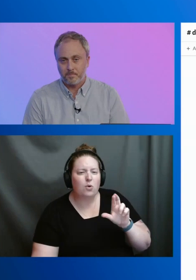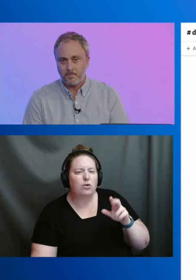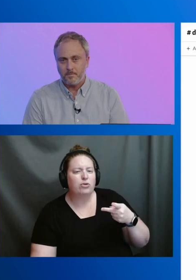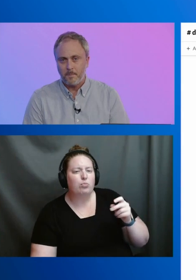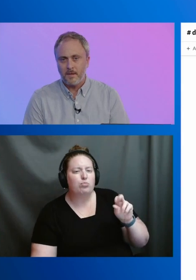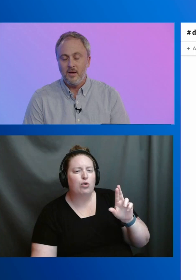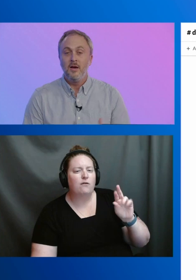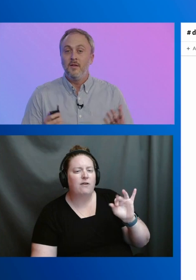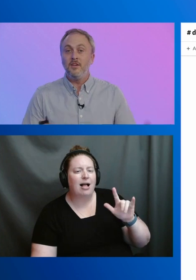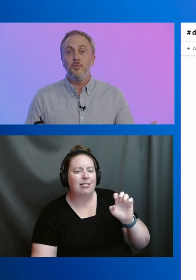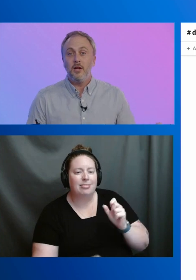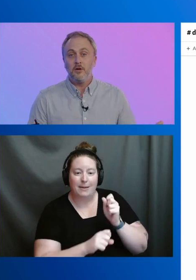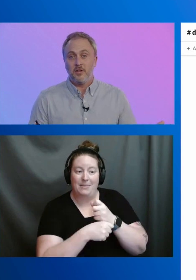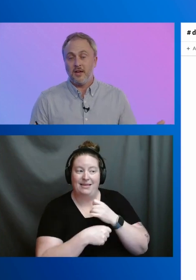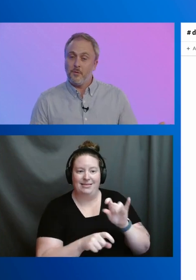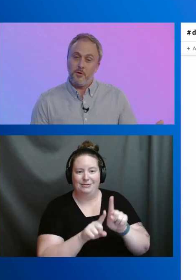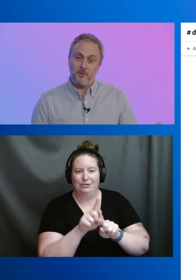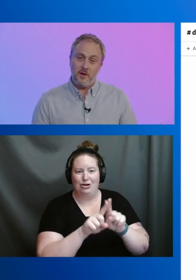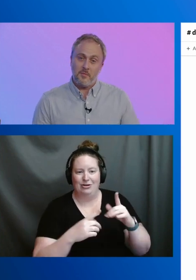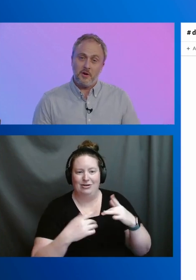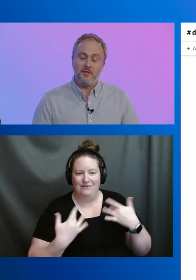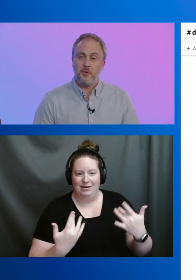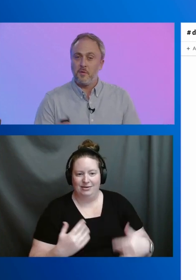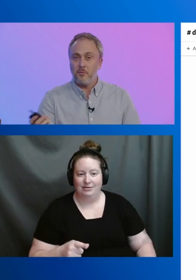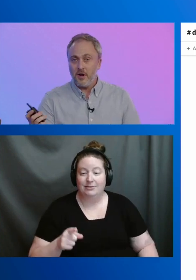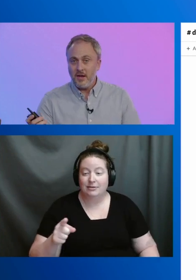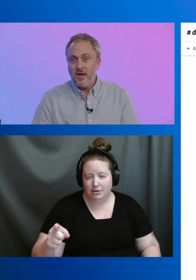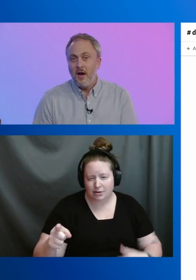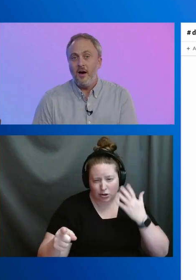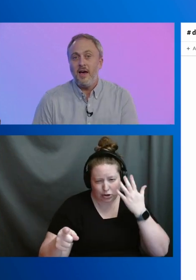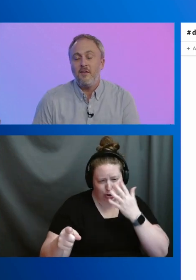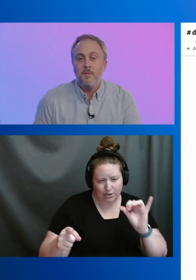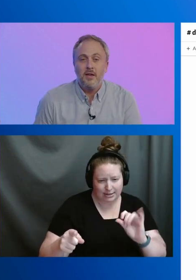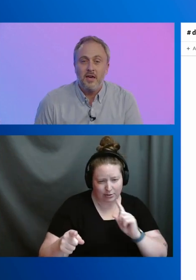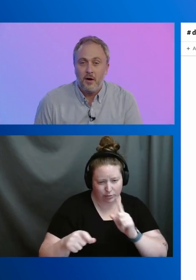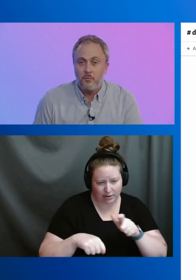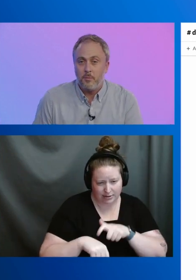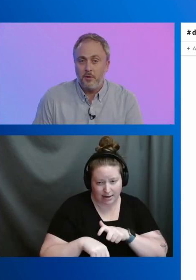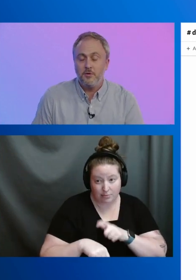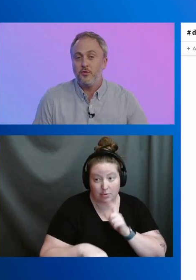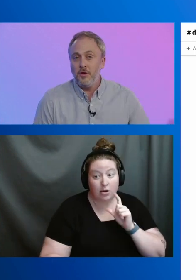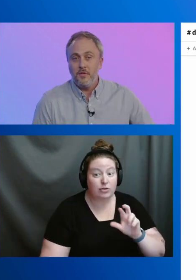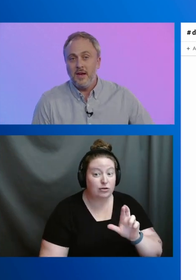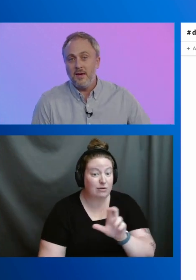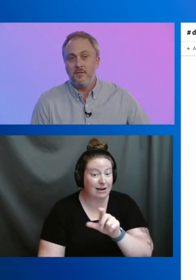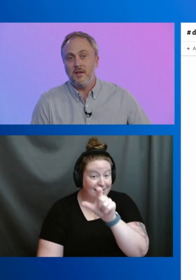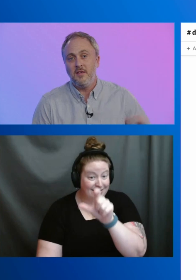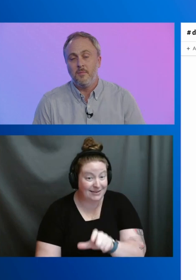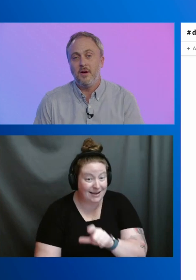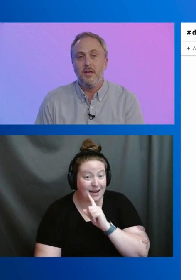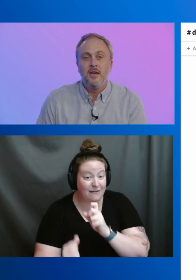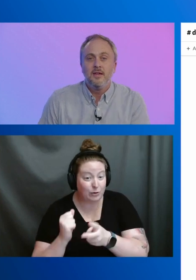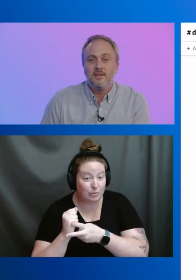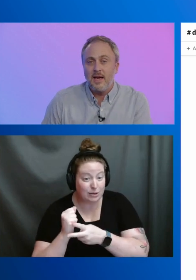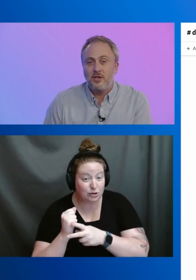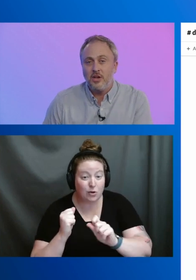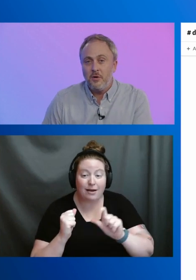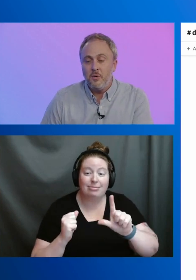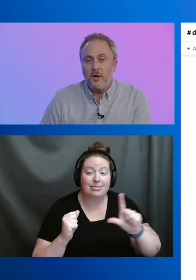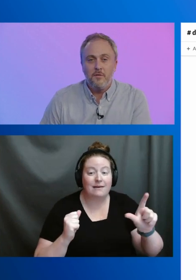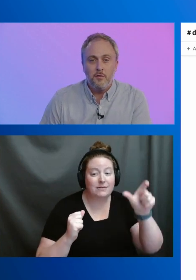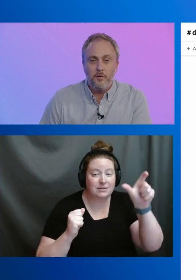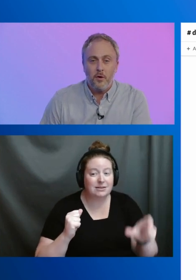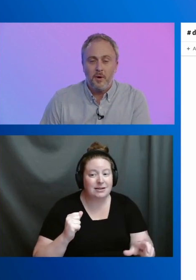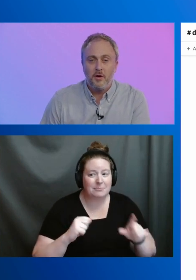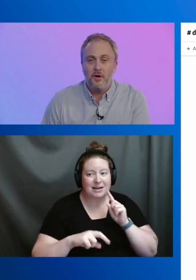event. This is what it looks like in real time, right? So on the right, I have my GitHub repository, and on the left is my Slack